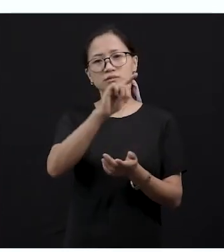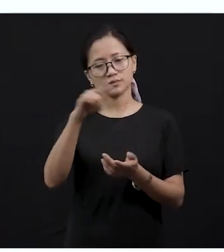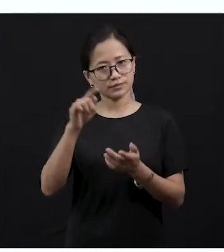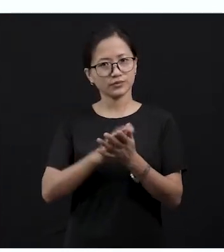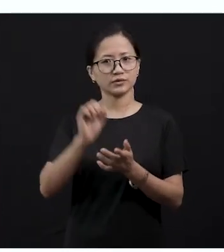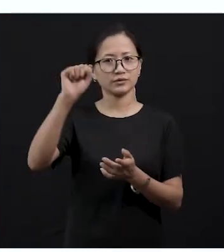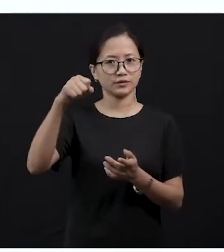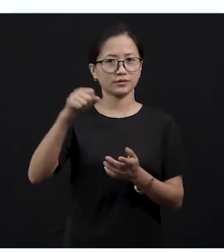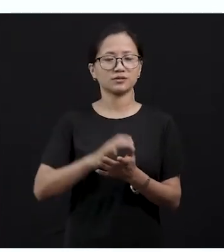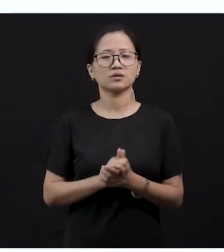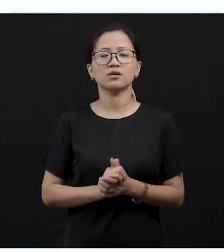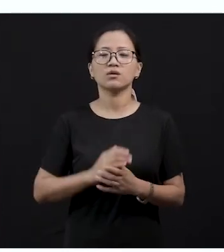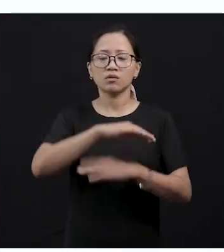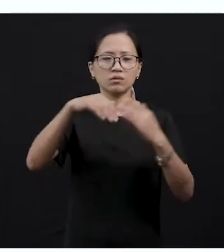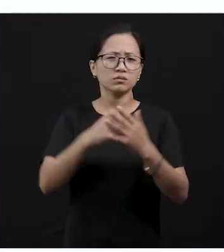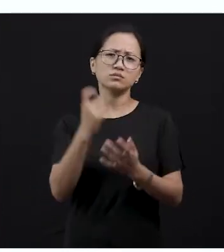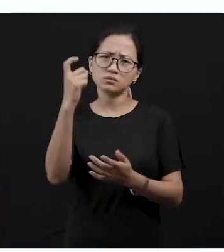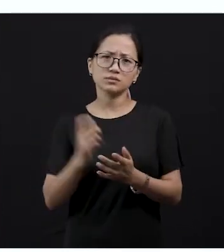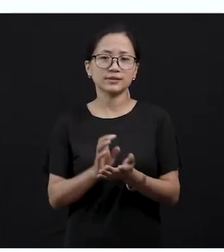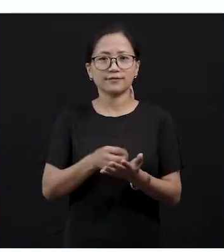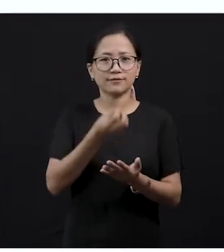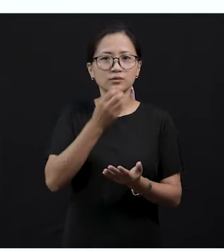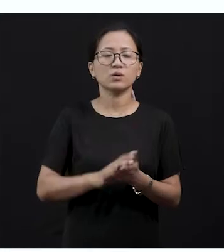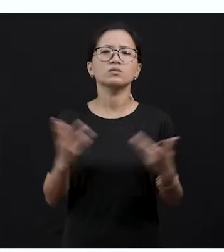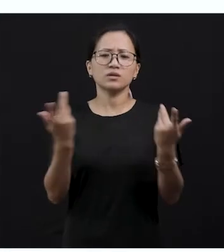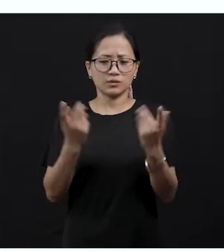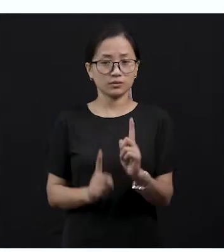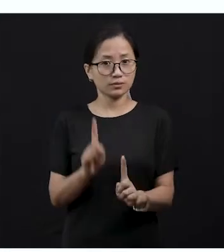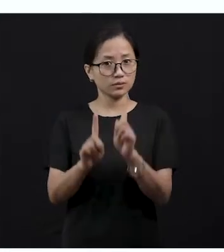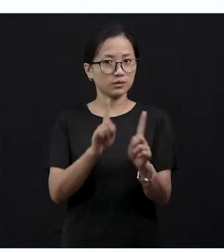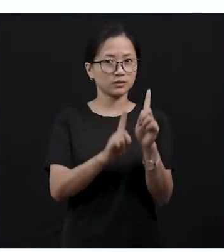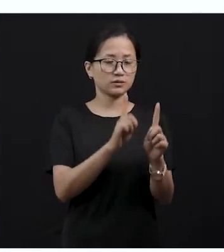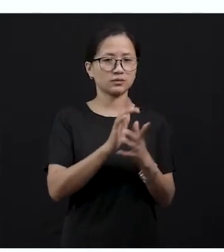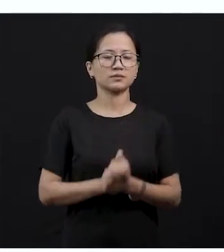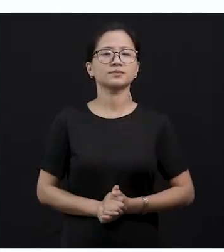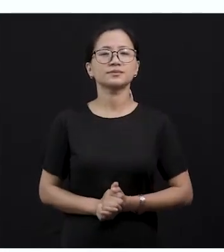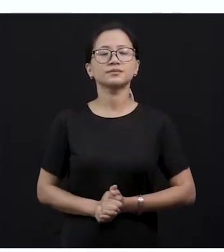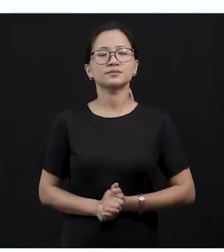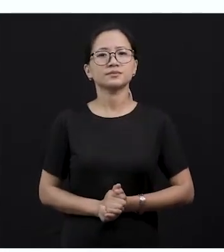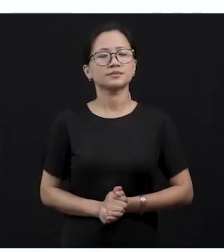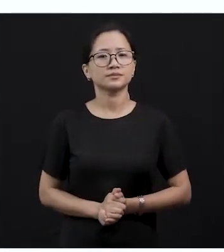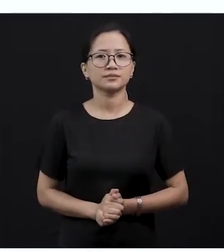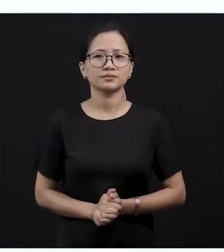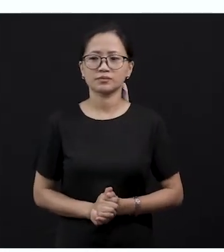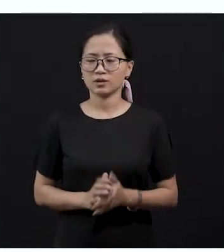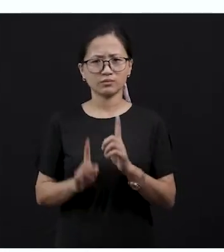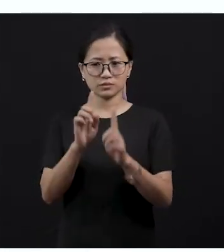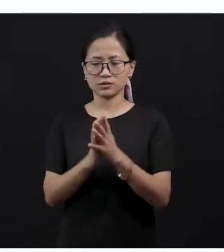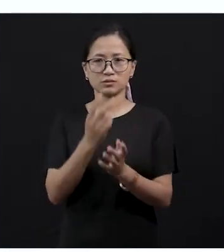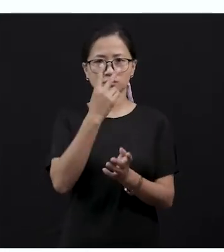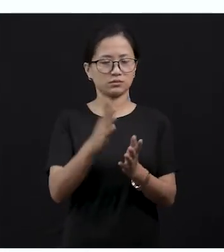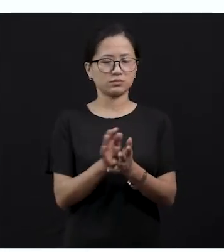is yes, we all need food. What about the plants? Like I said, plants, we don't see